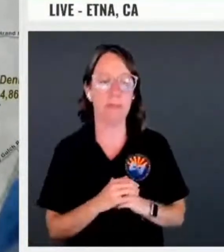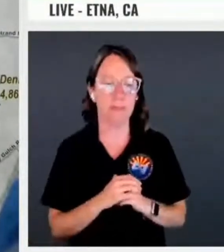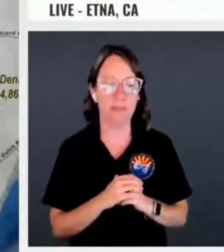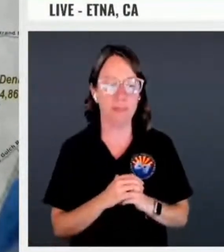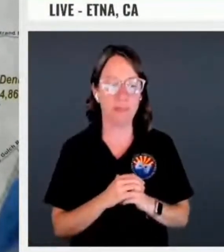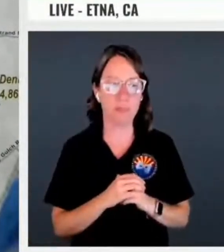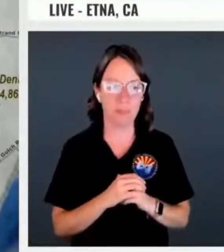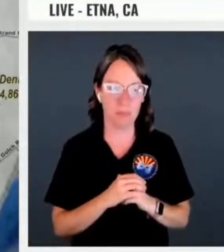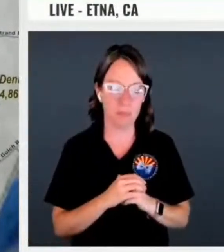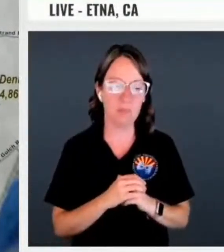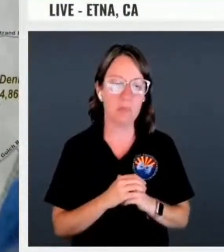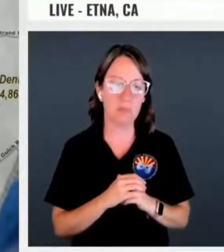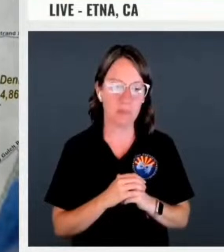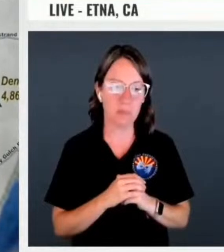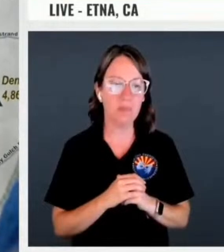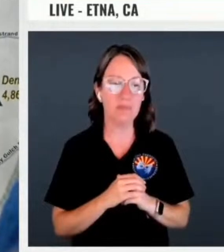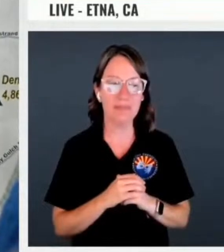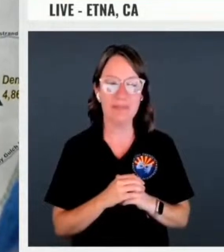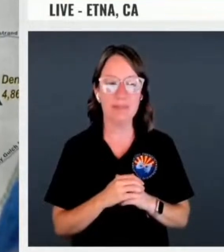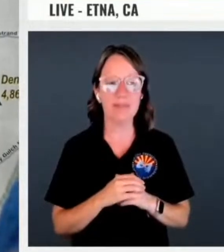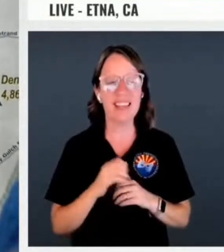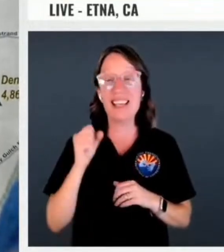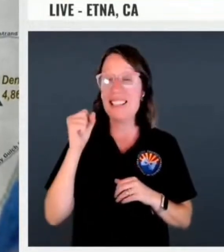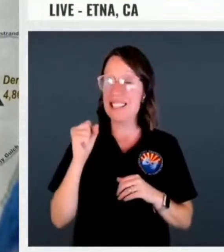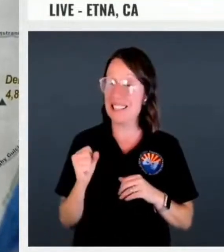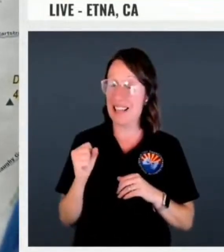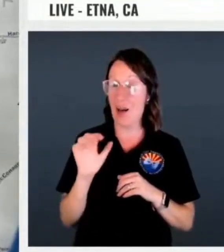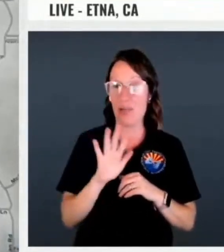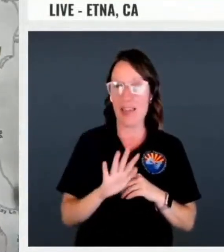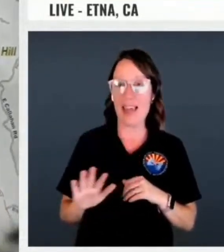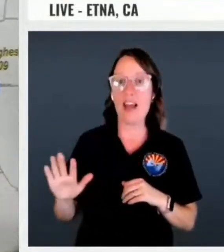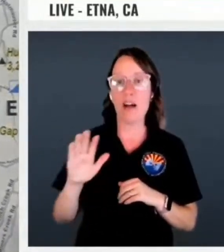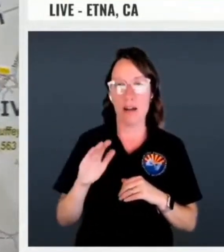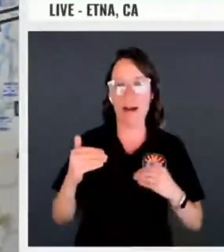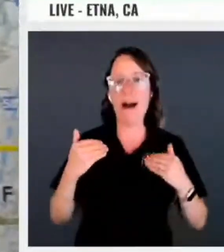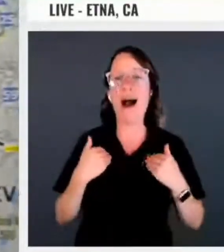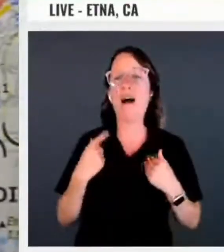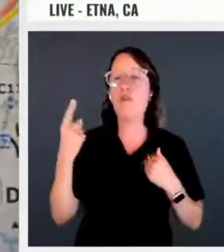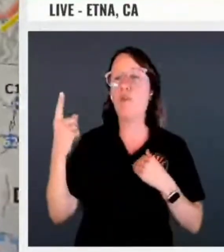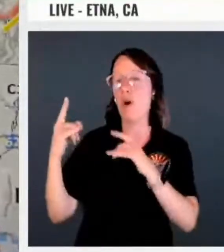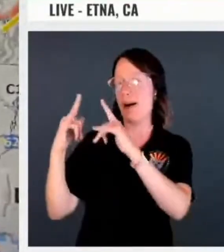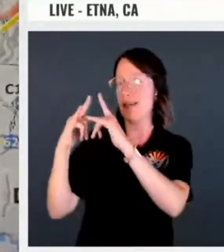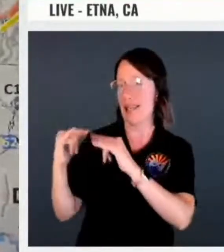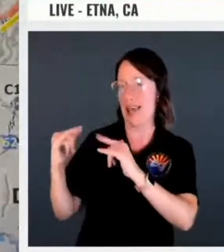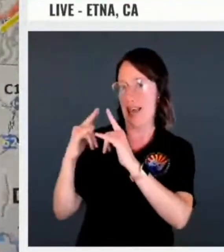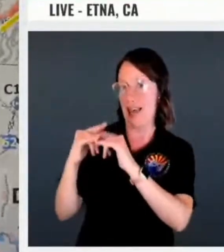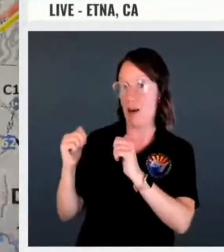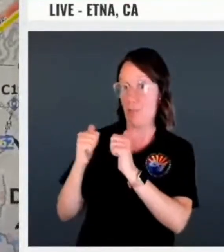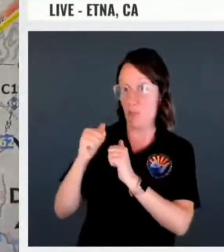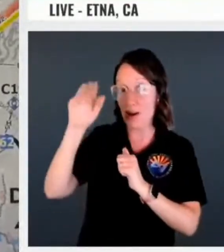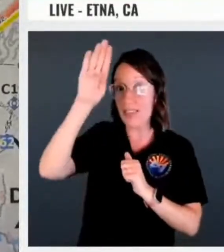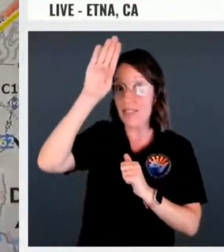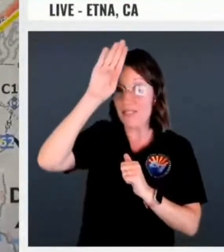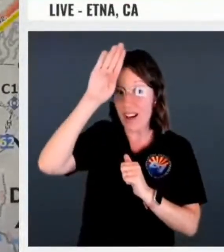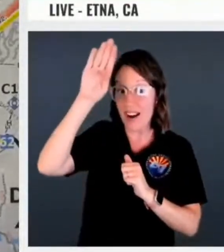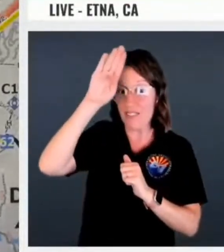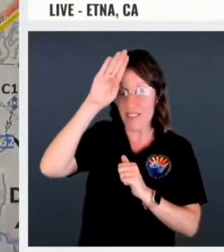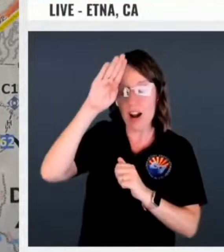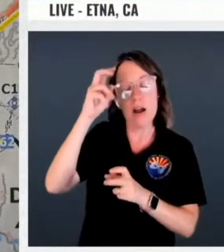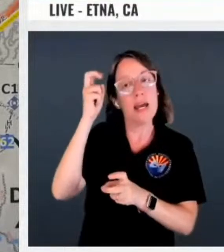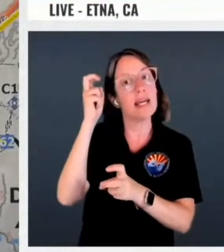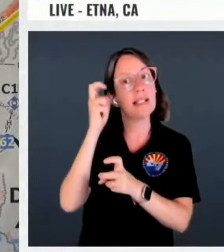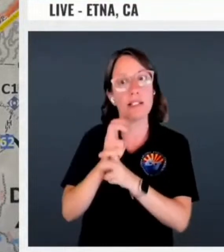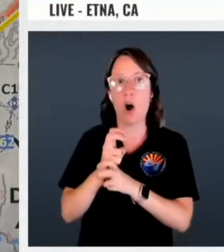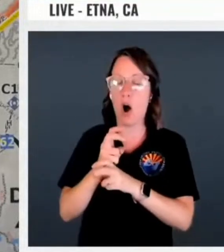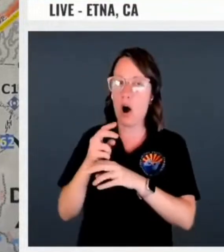said, we're still trying to work in from the south. We have a spike camp going in, so some of this access is very hard to get